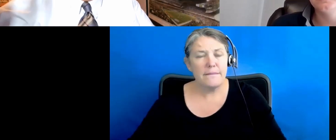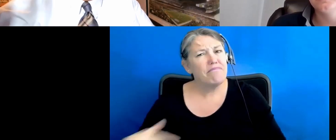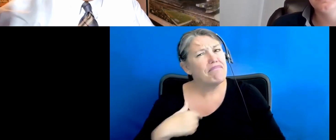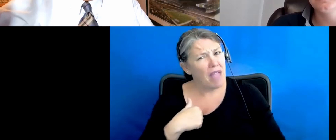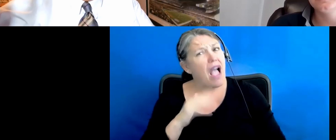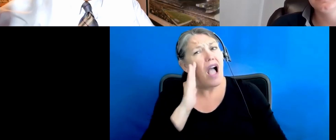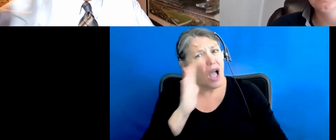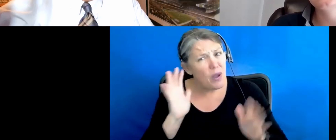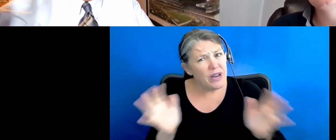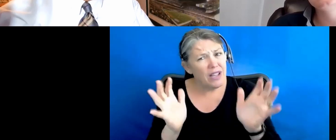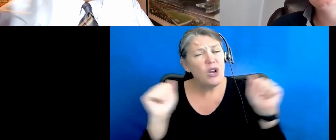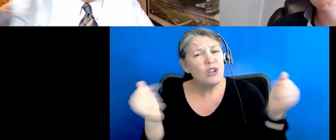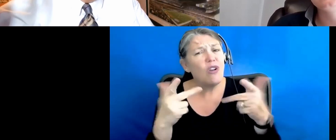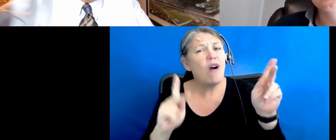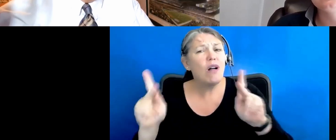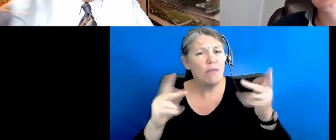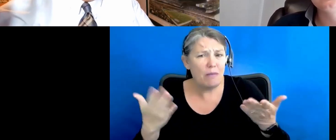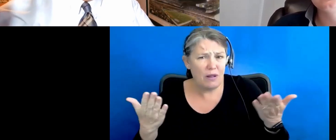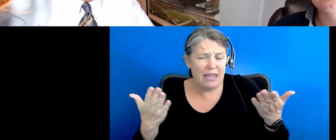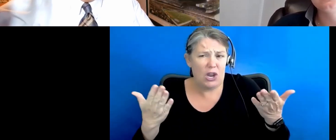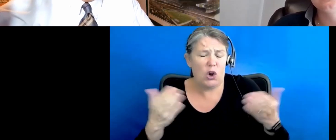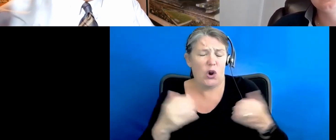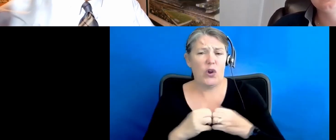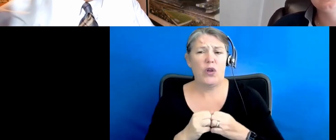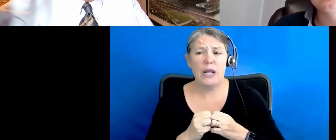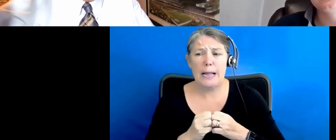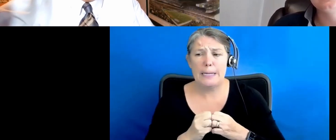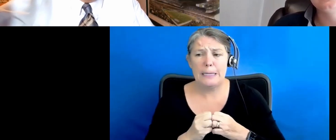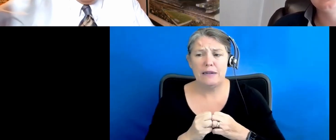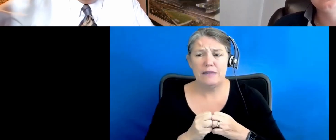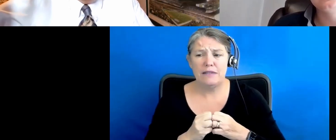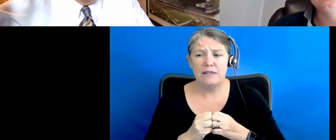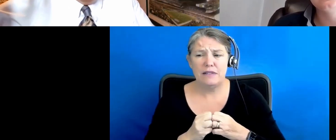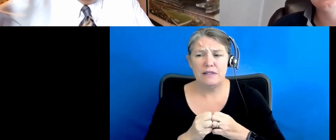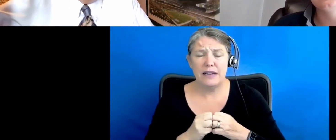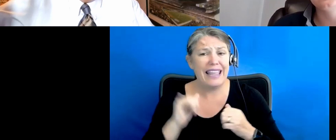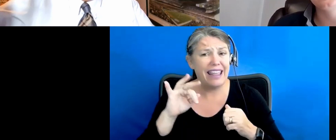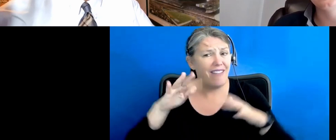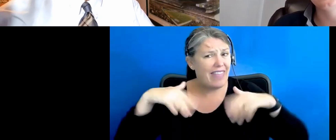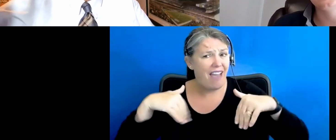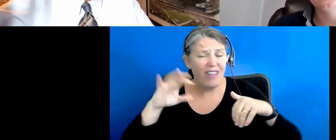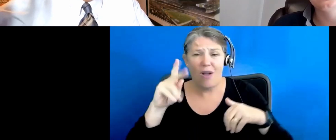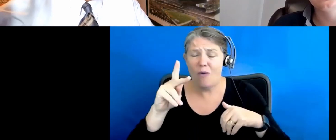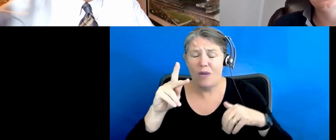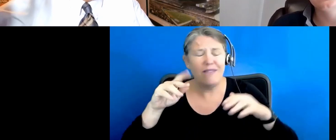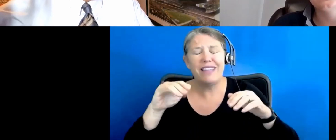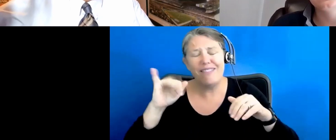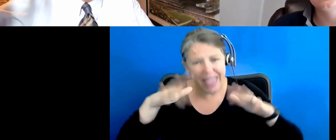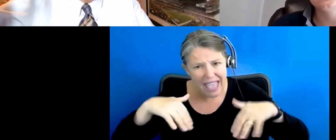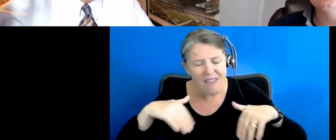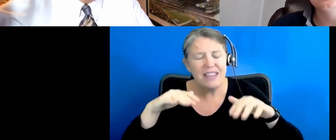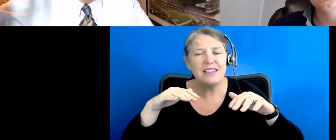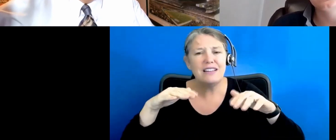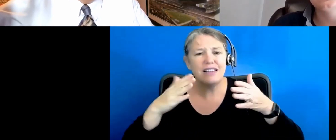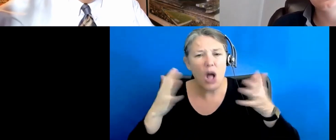encourage all the attendees here to, if they haven't already, to establish a relationship